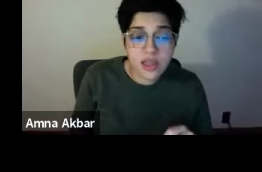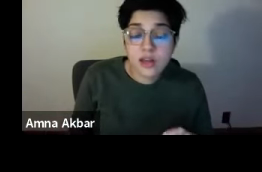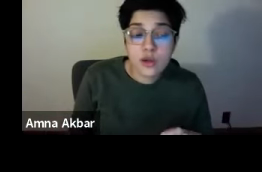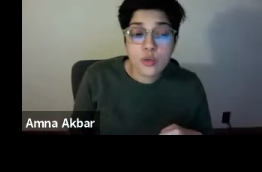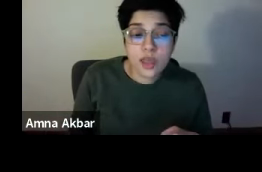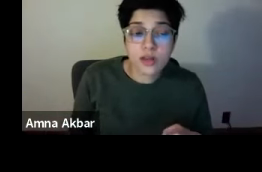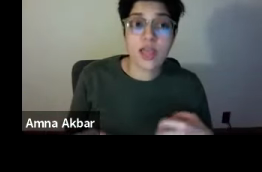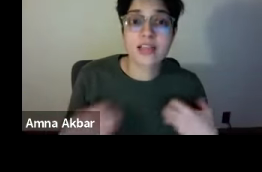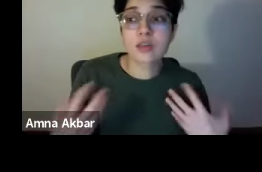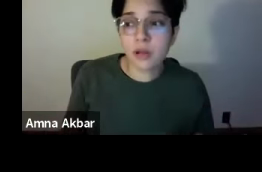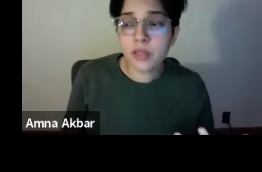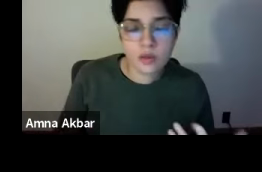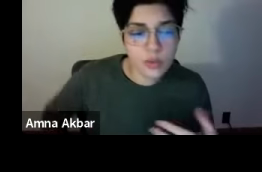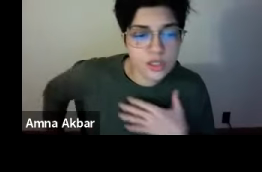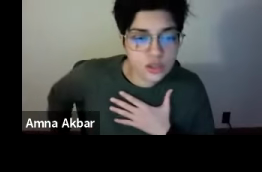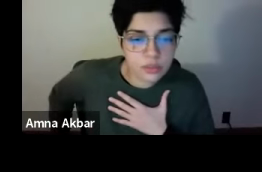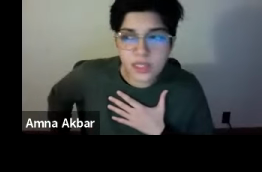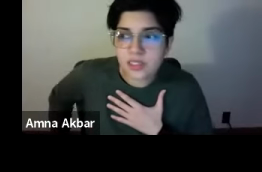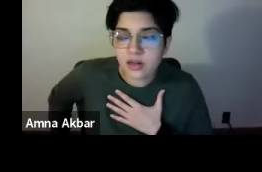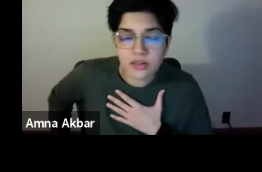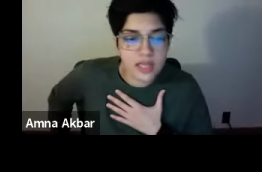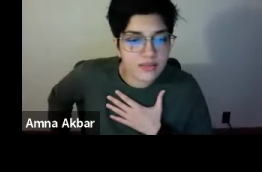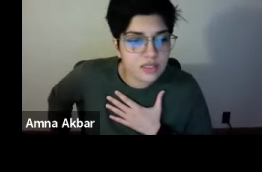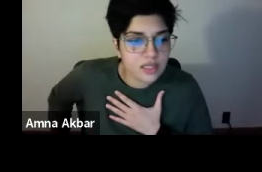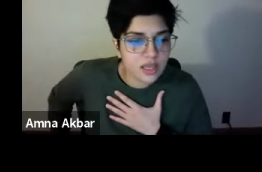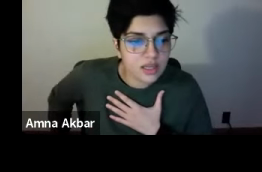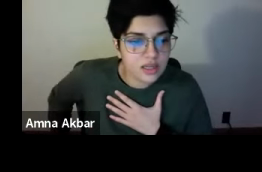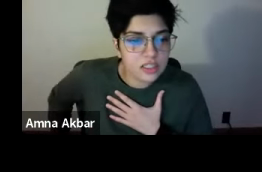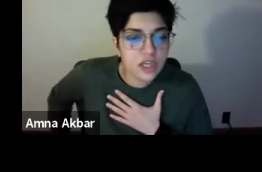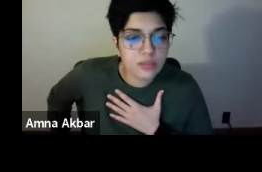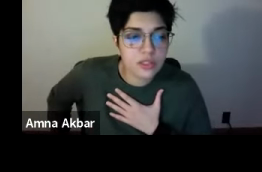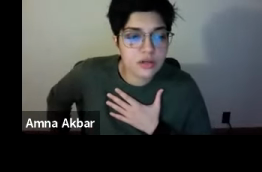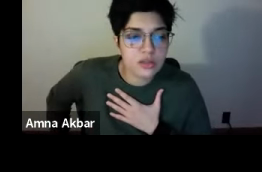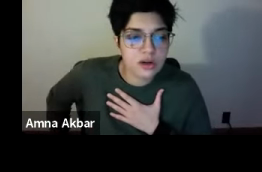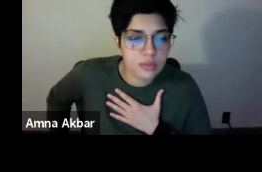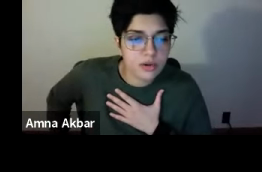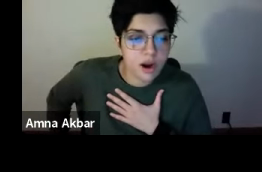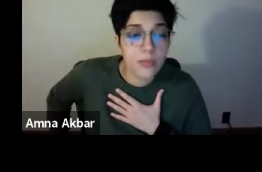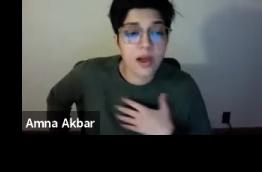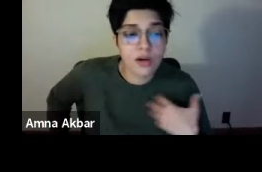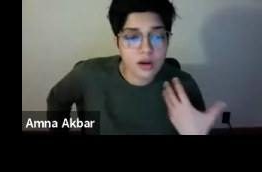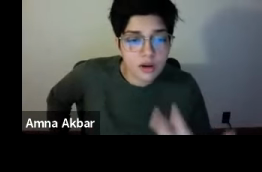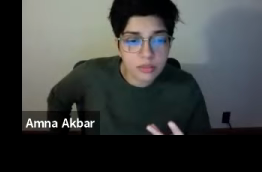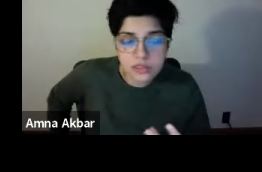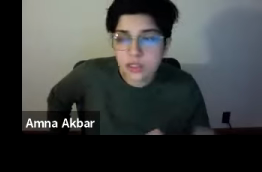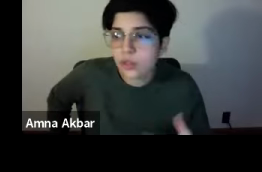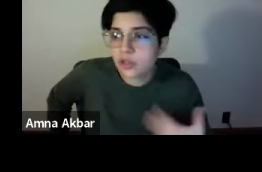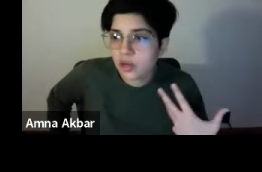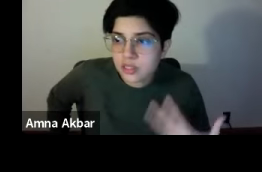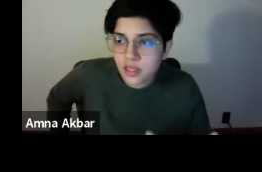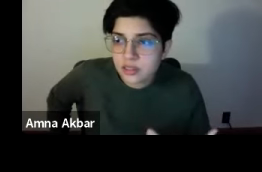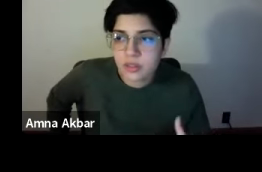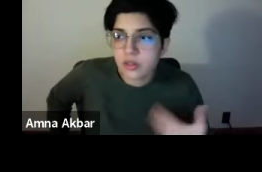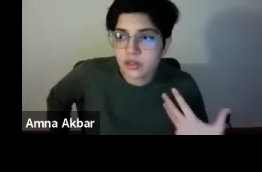cetera, that as the public, we should be entitled to have a say in. It obscures our power and our numbers to